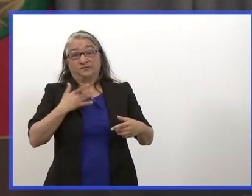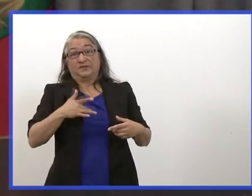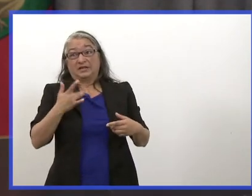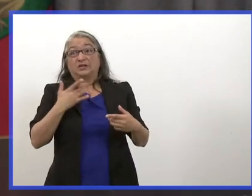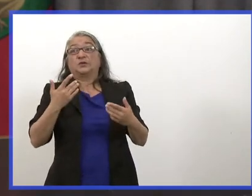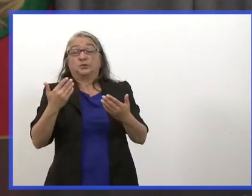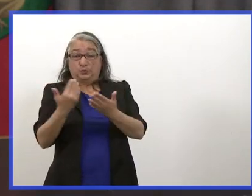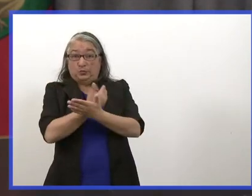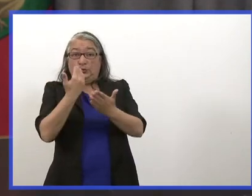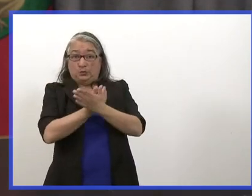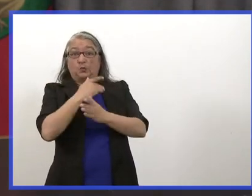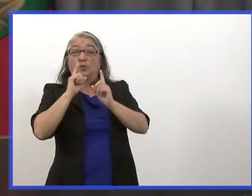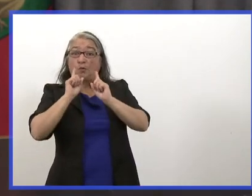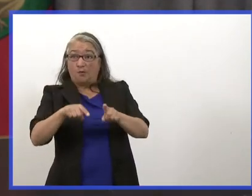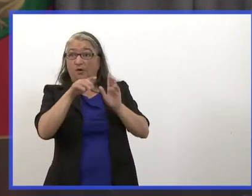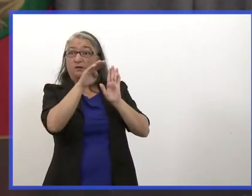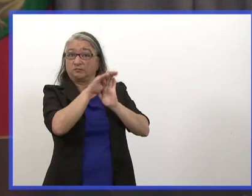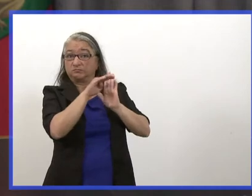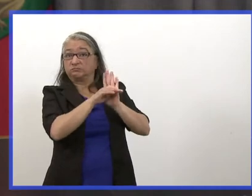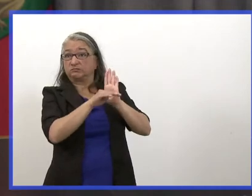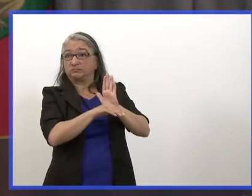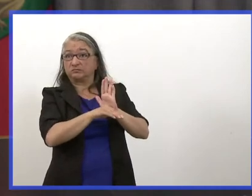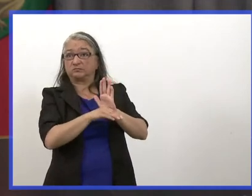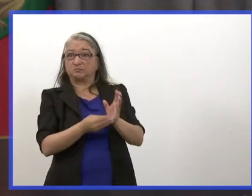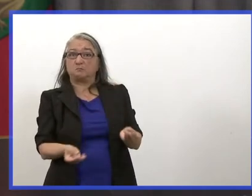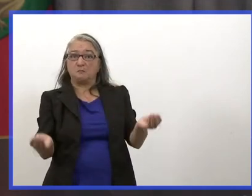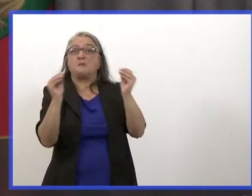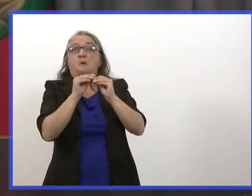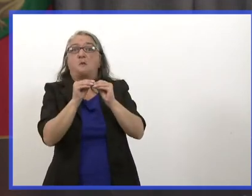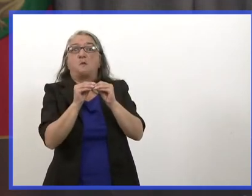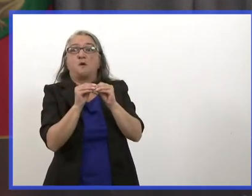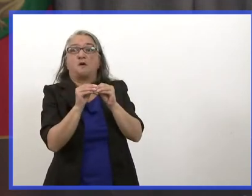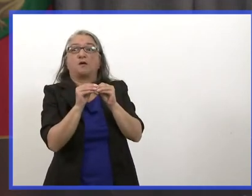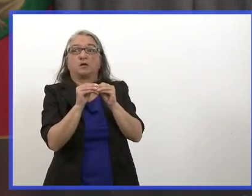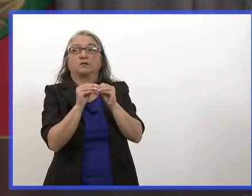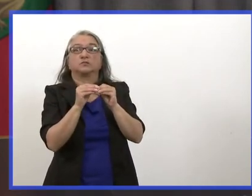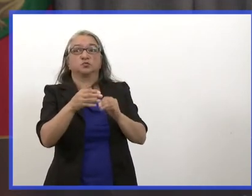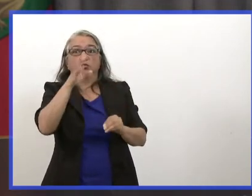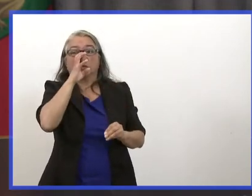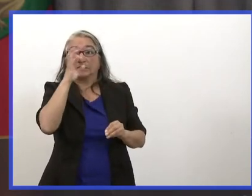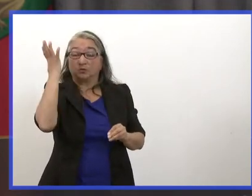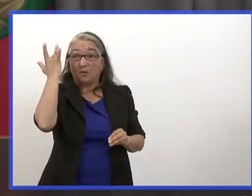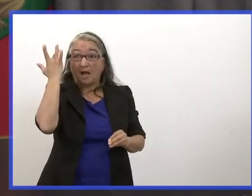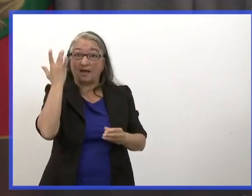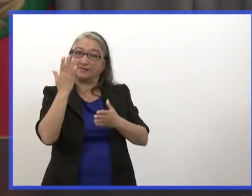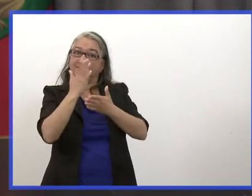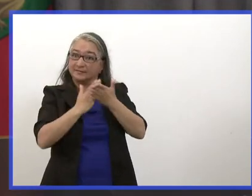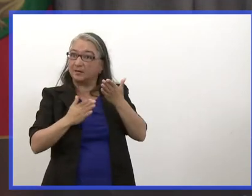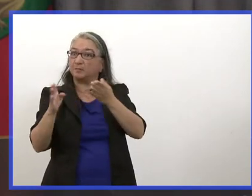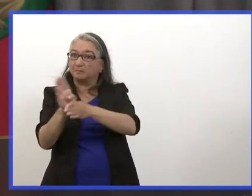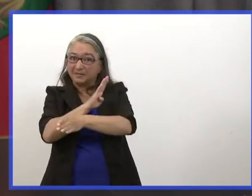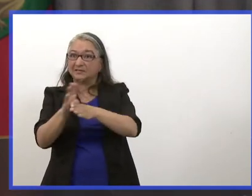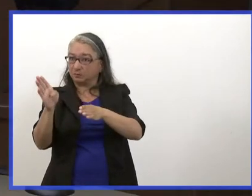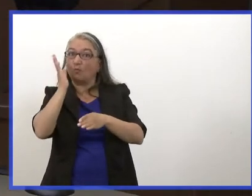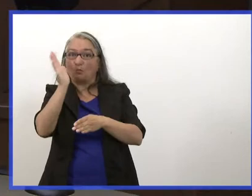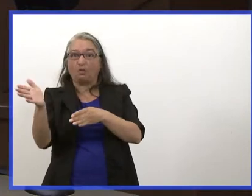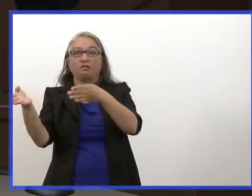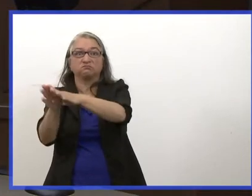to will result in some businesses being being closed as well.